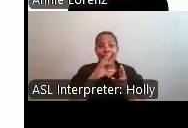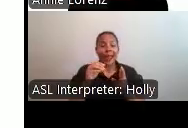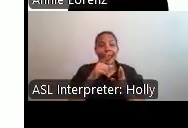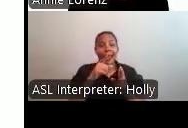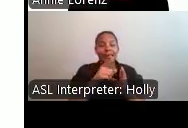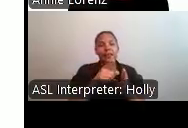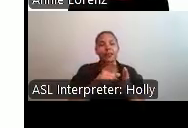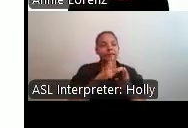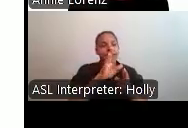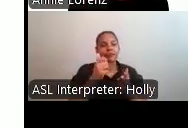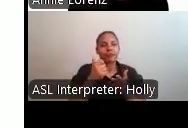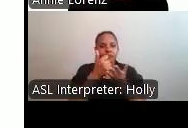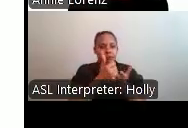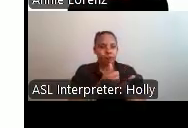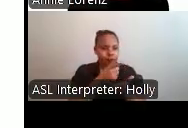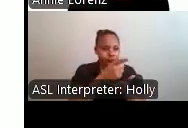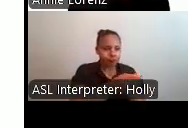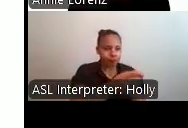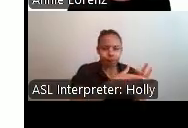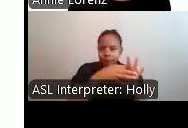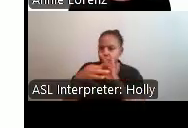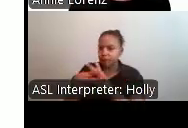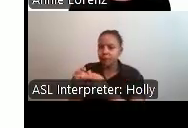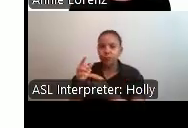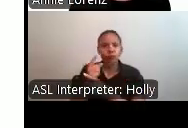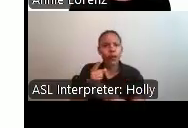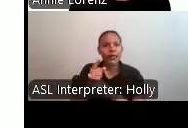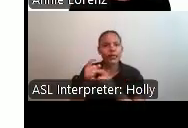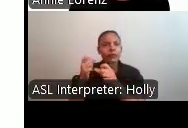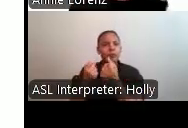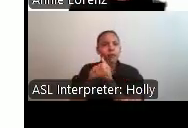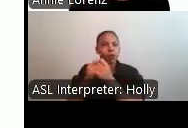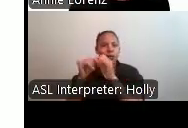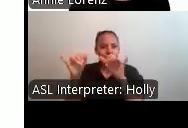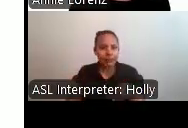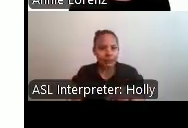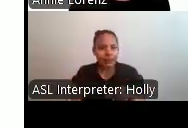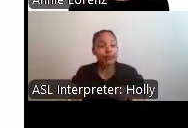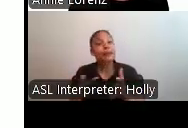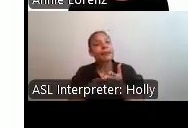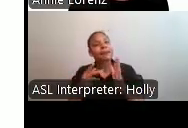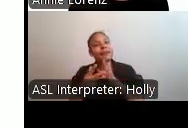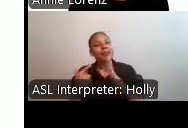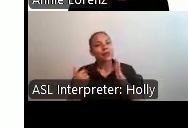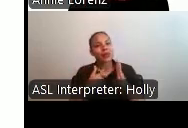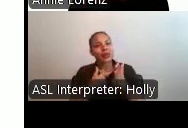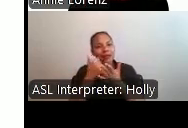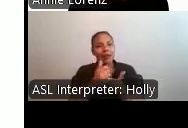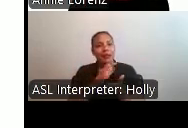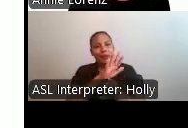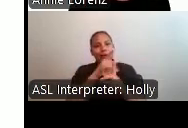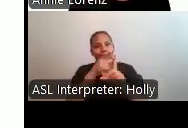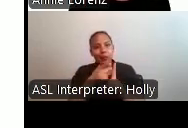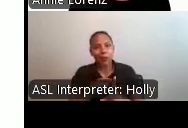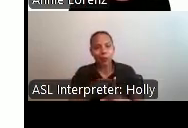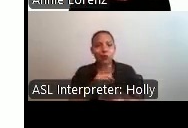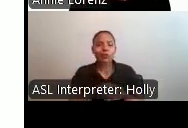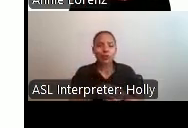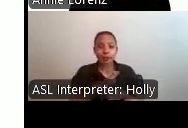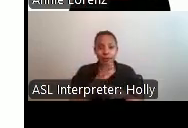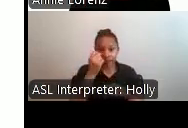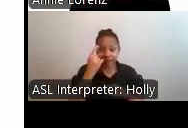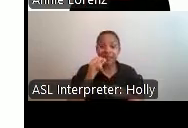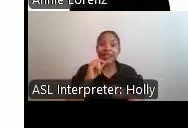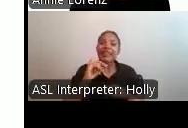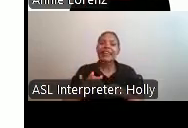their employment goals. And when workforce services are reliable and responsive, outcomes improve